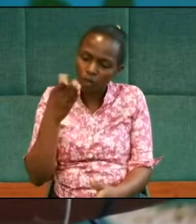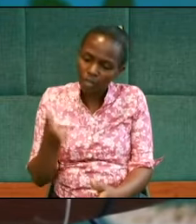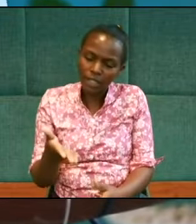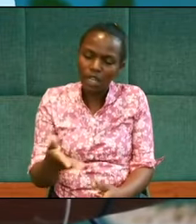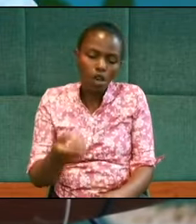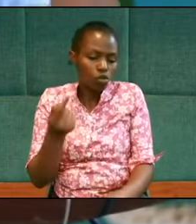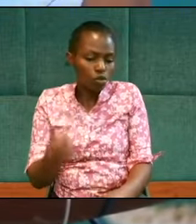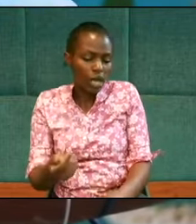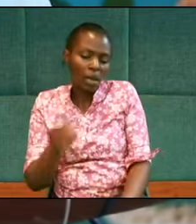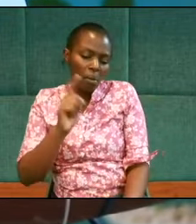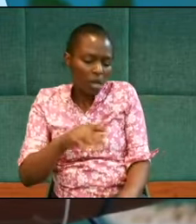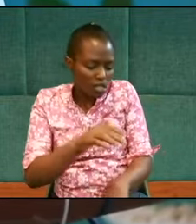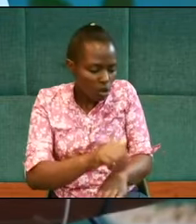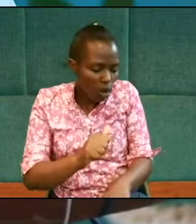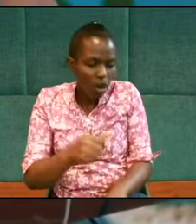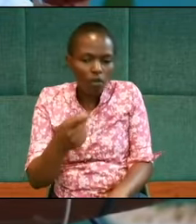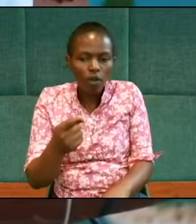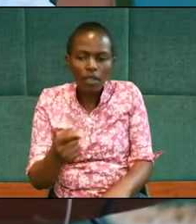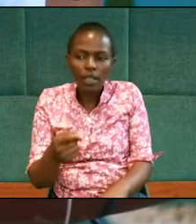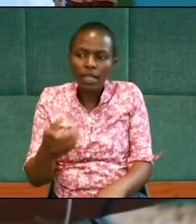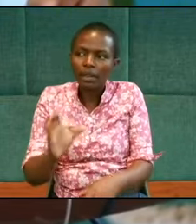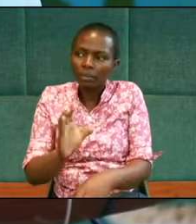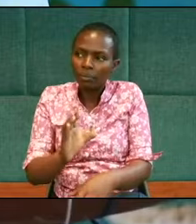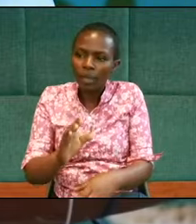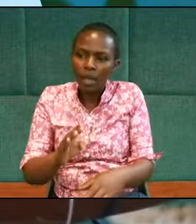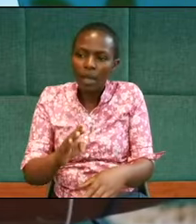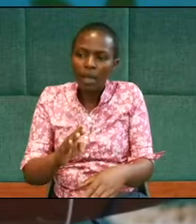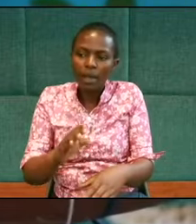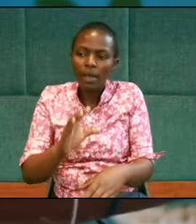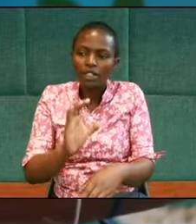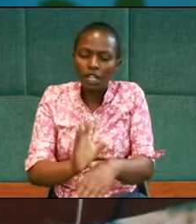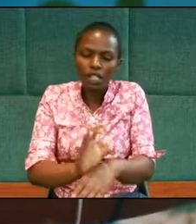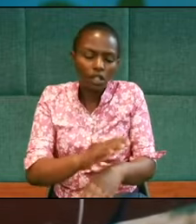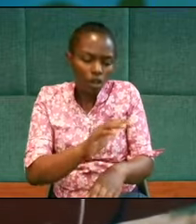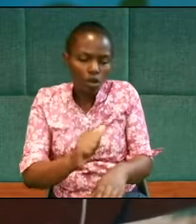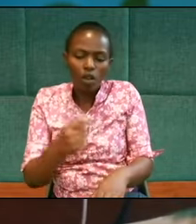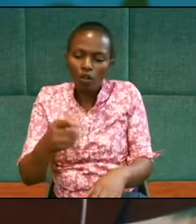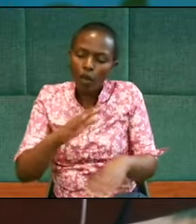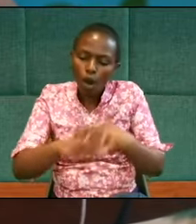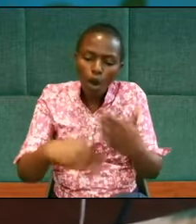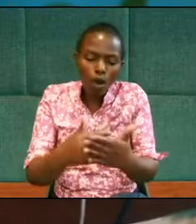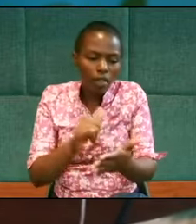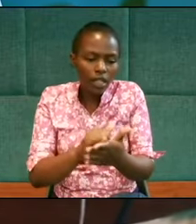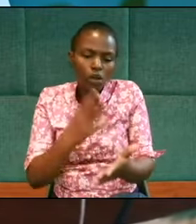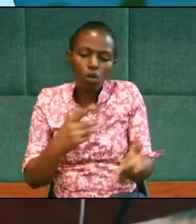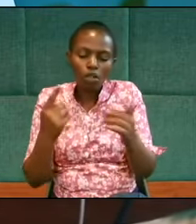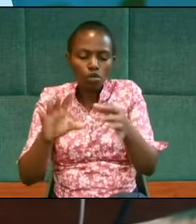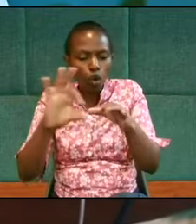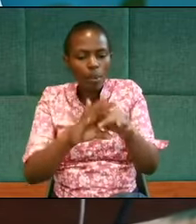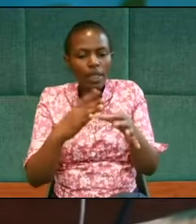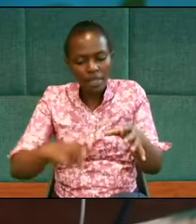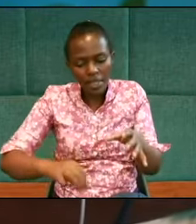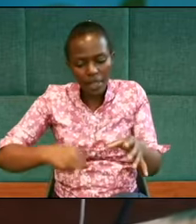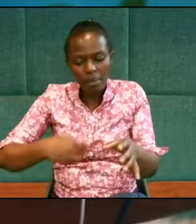call for the first time for those who want to commit their life to God through baptism. Those online, you